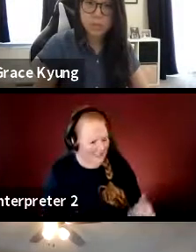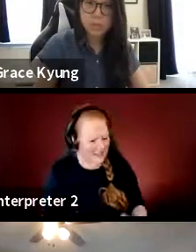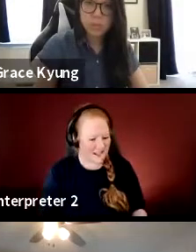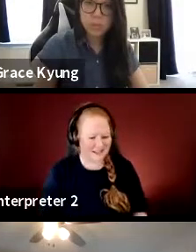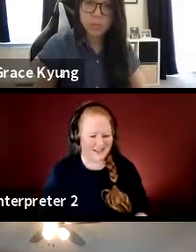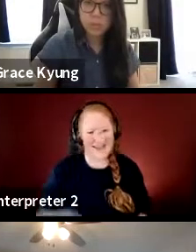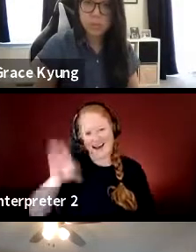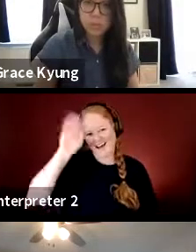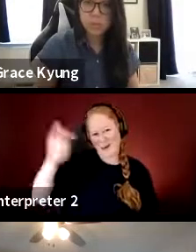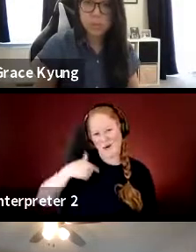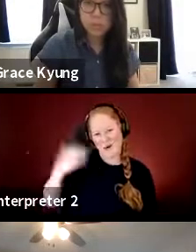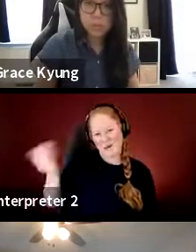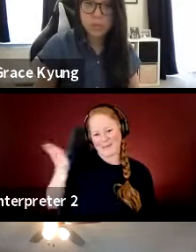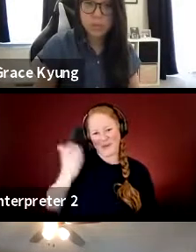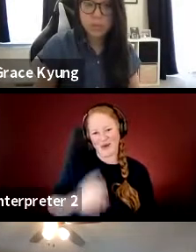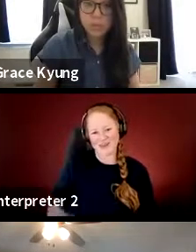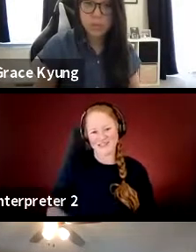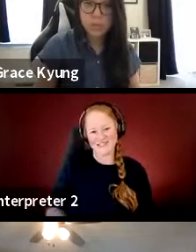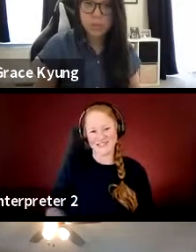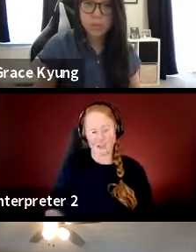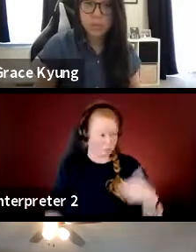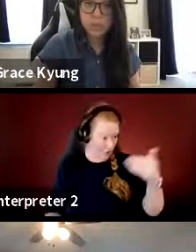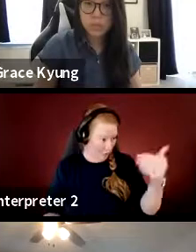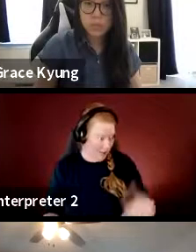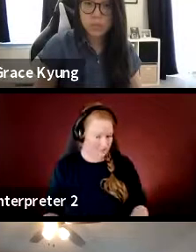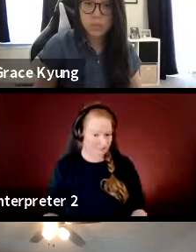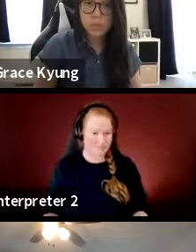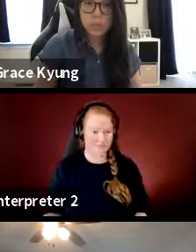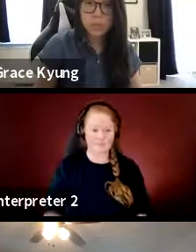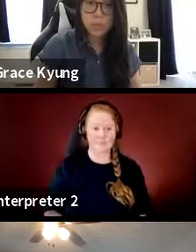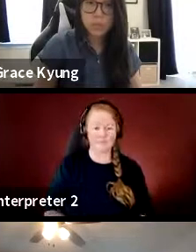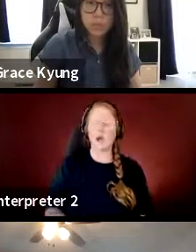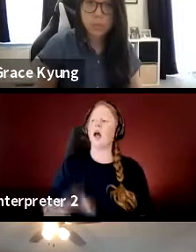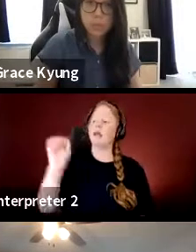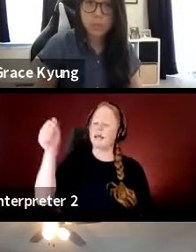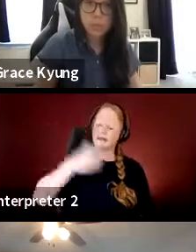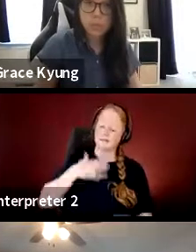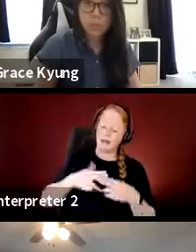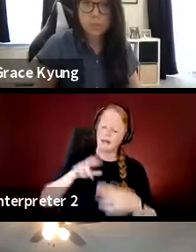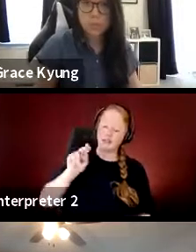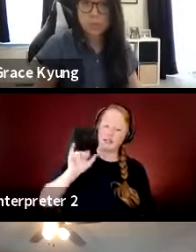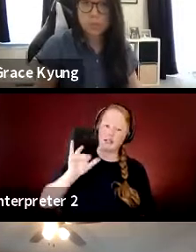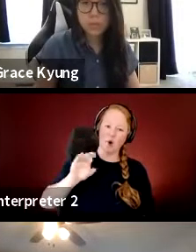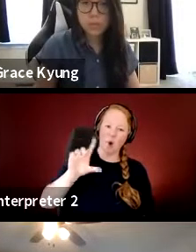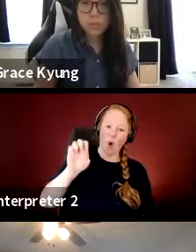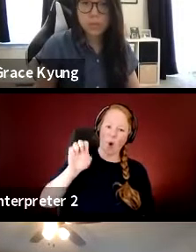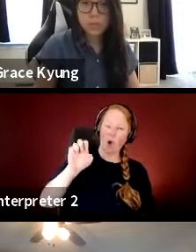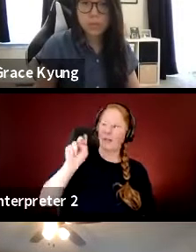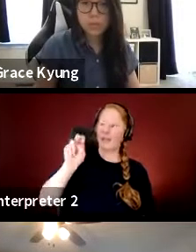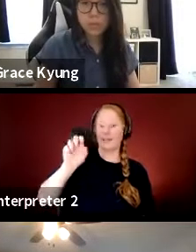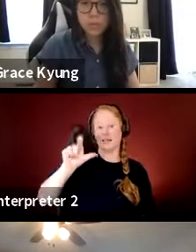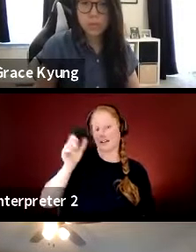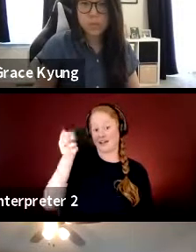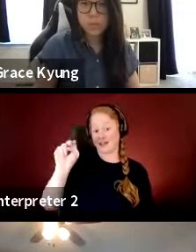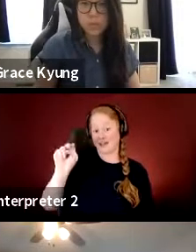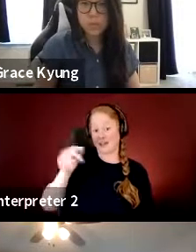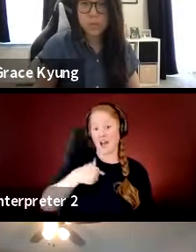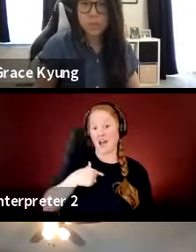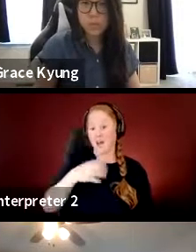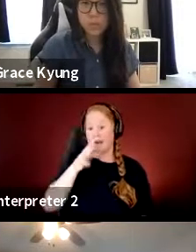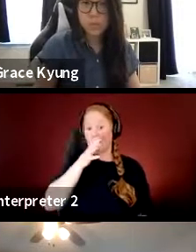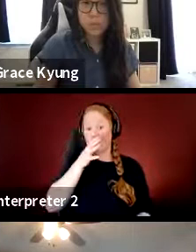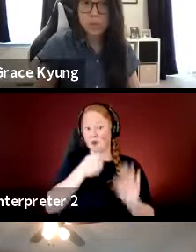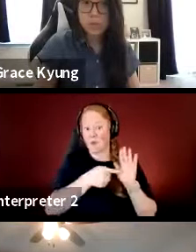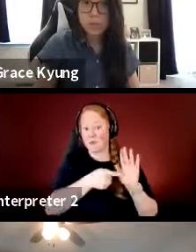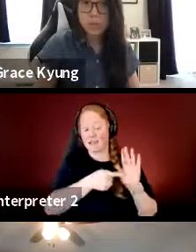Hello, I'm here. Go ahead. Yes, so my name is Nicole Nelson. I'm speaking on behalf of Tag